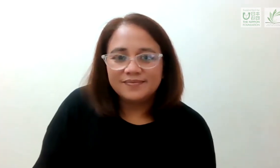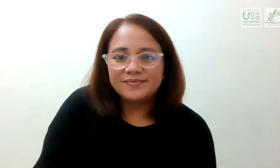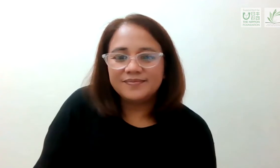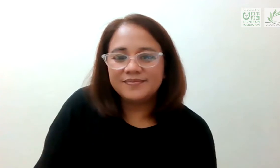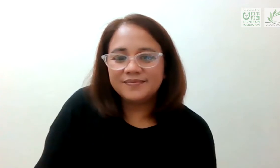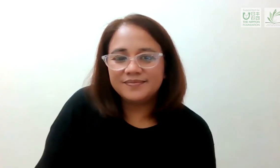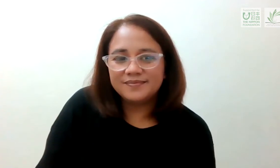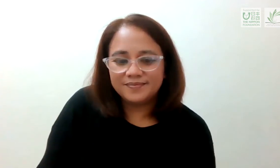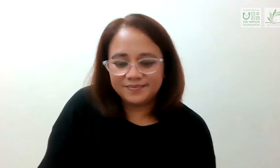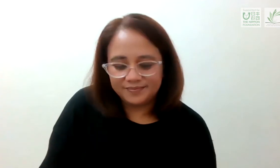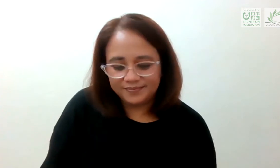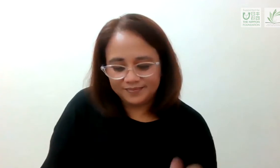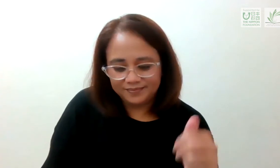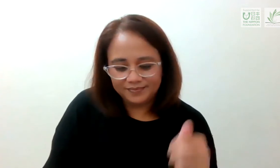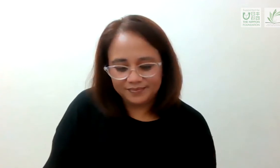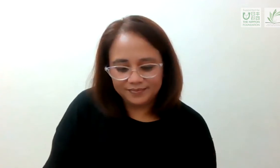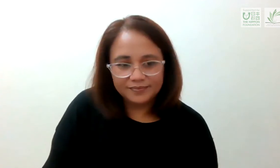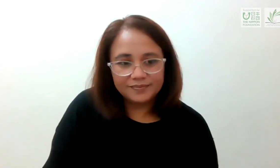Okay.